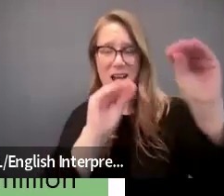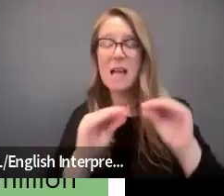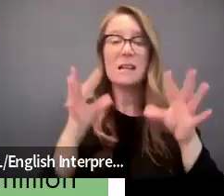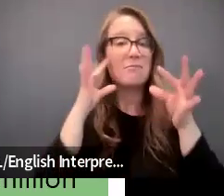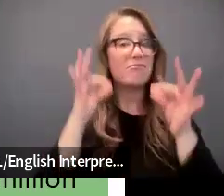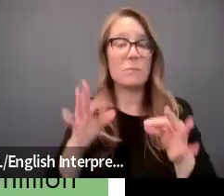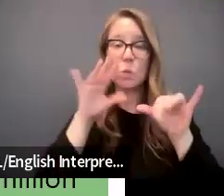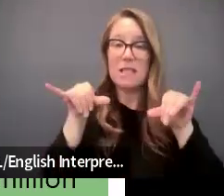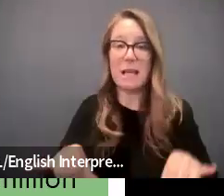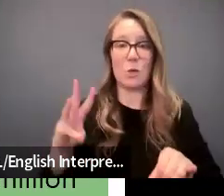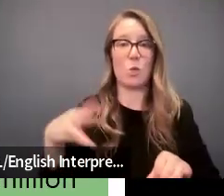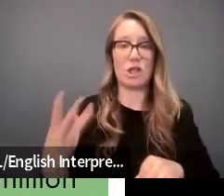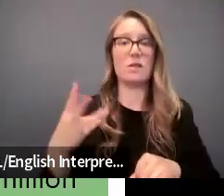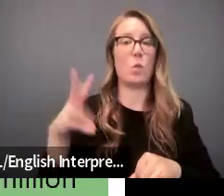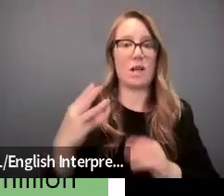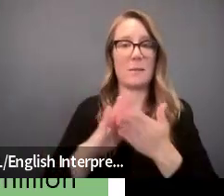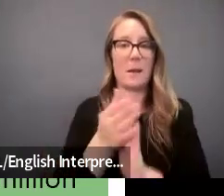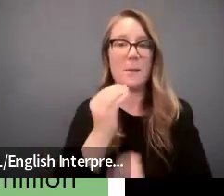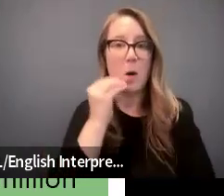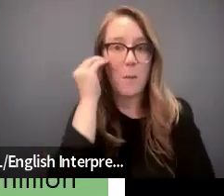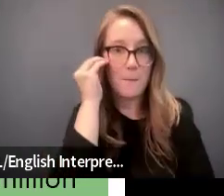to stay in Washington and make Washington home.